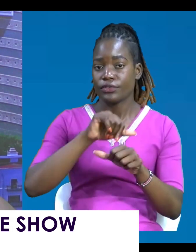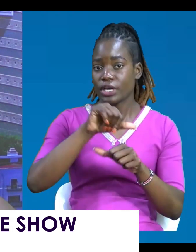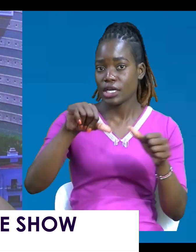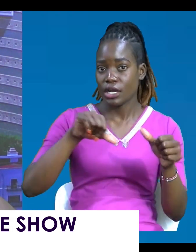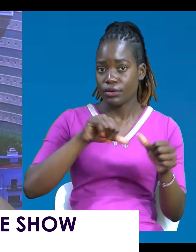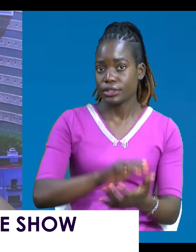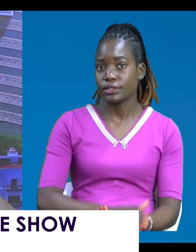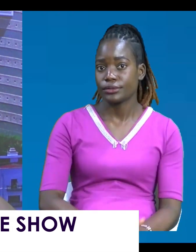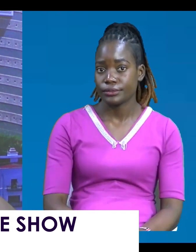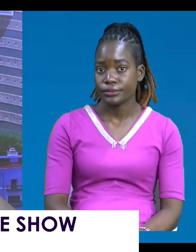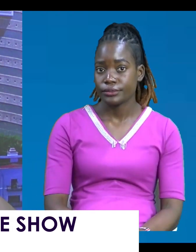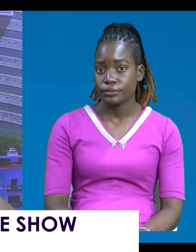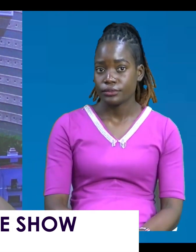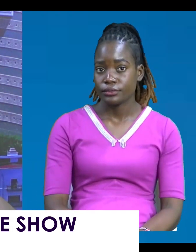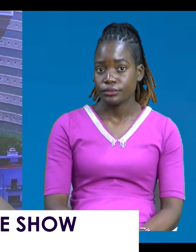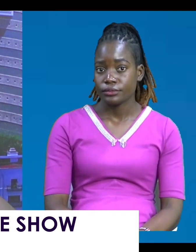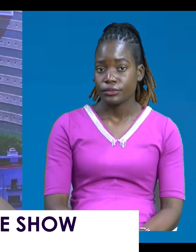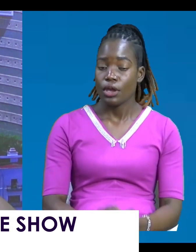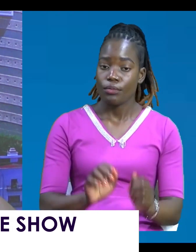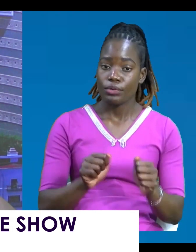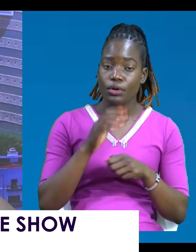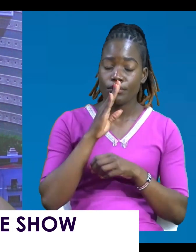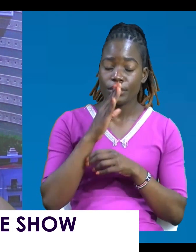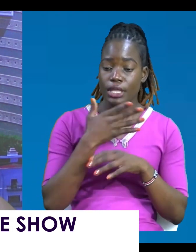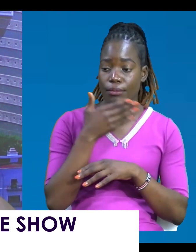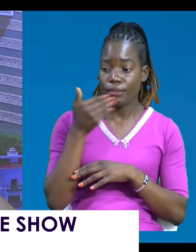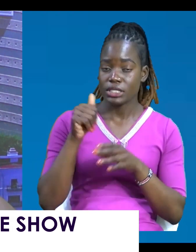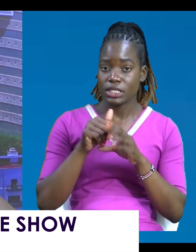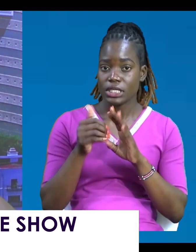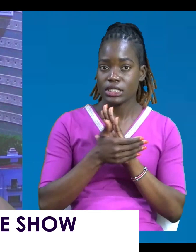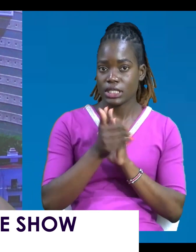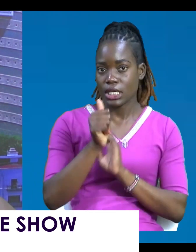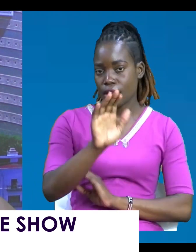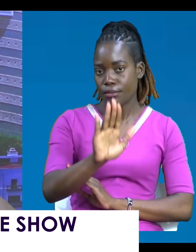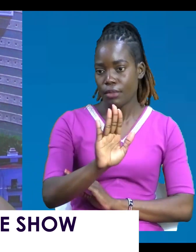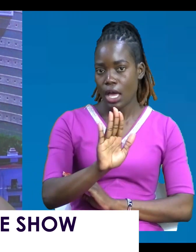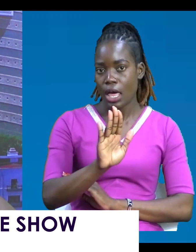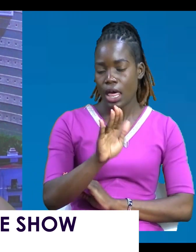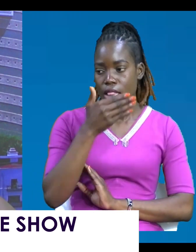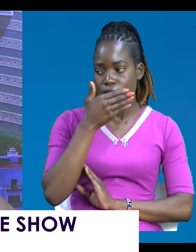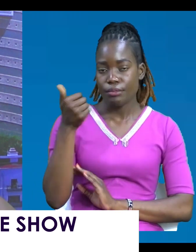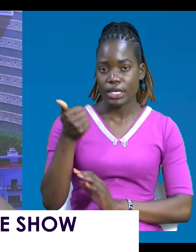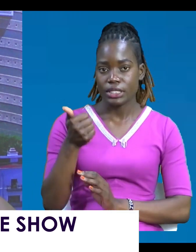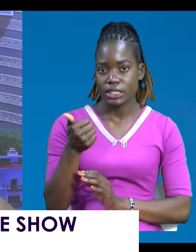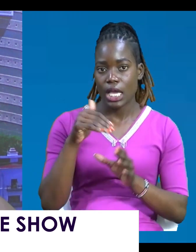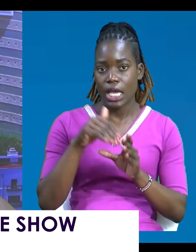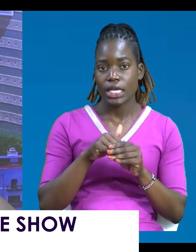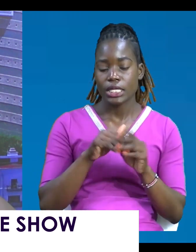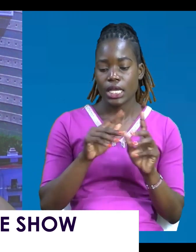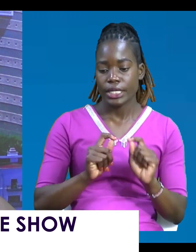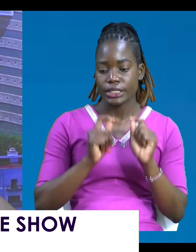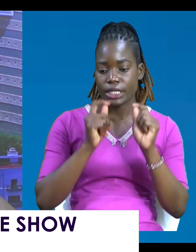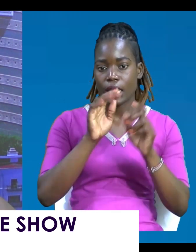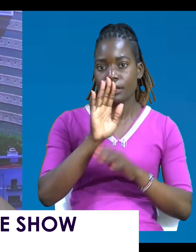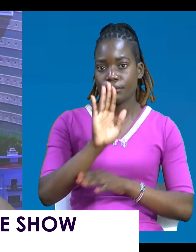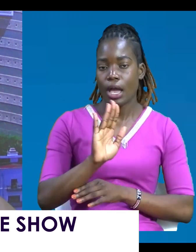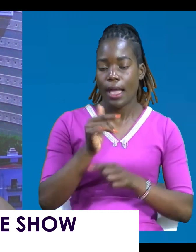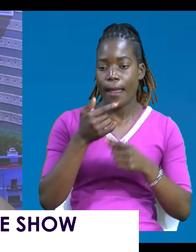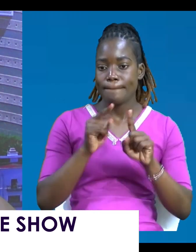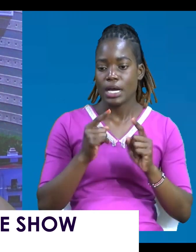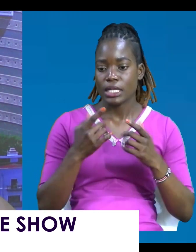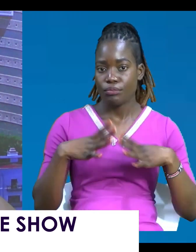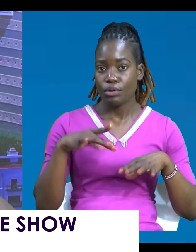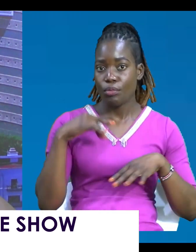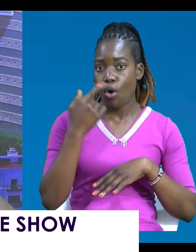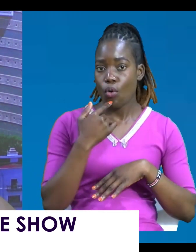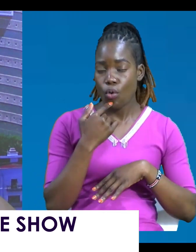around? You may be the best in your skill, the best in your talent, but the